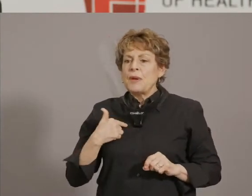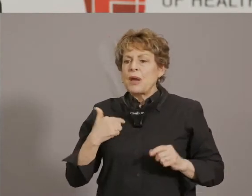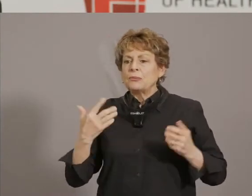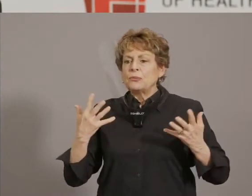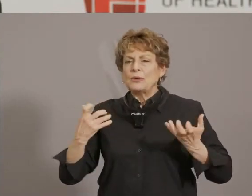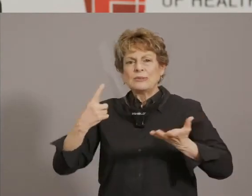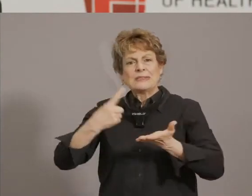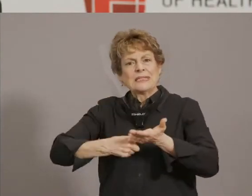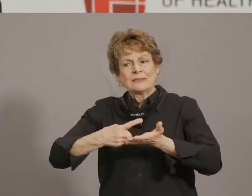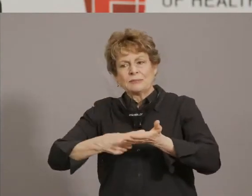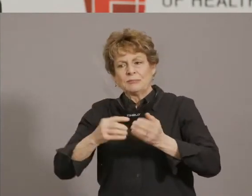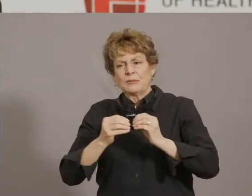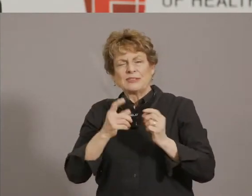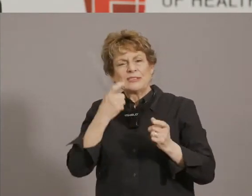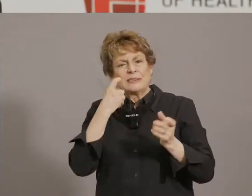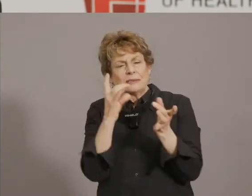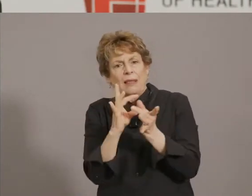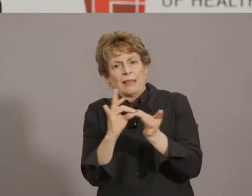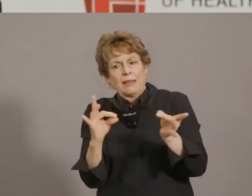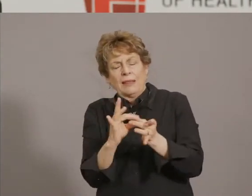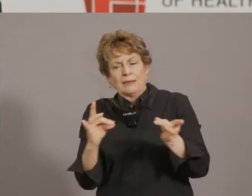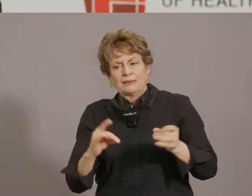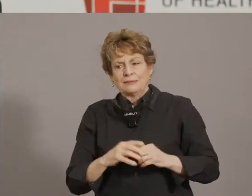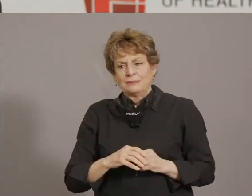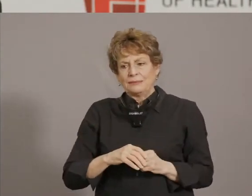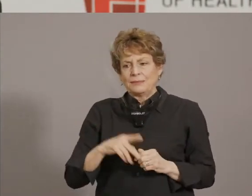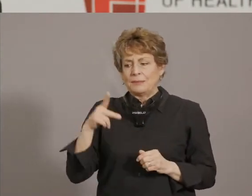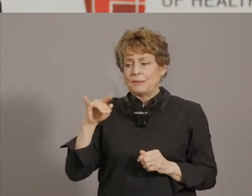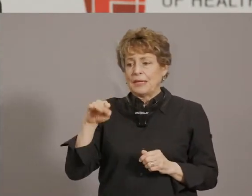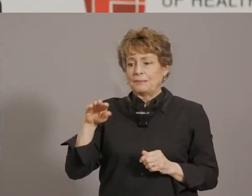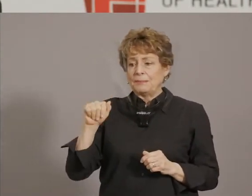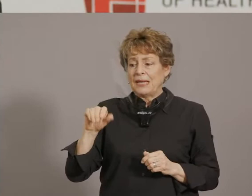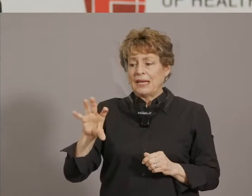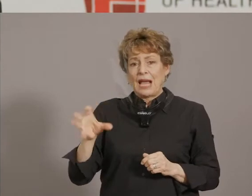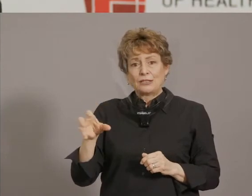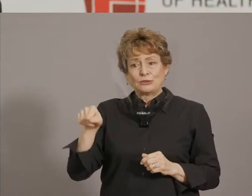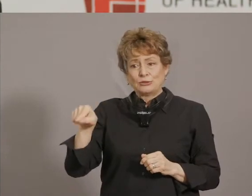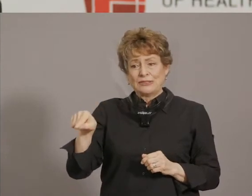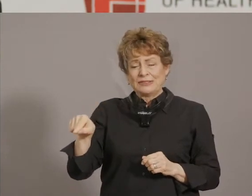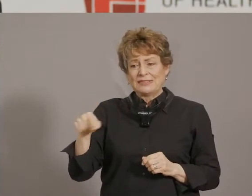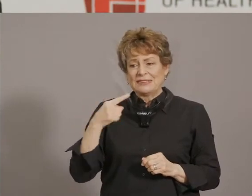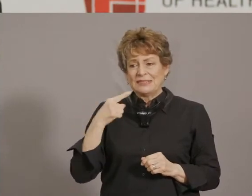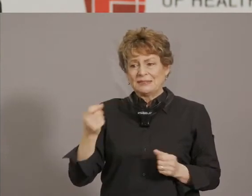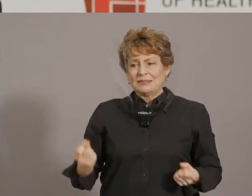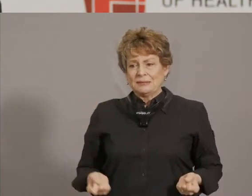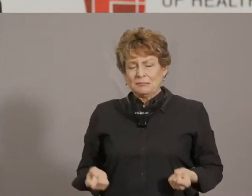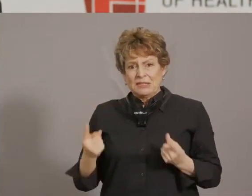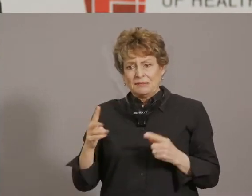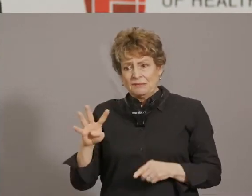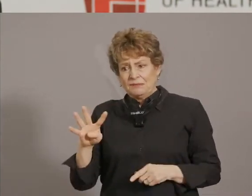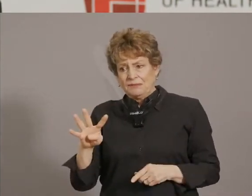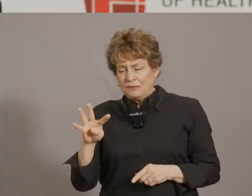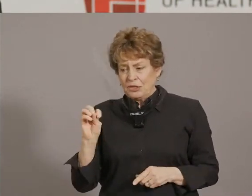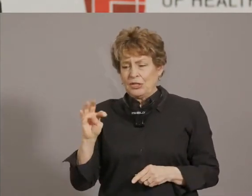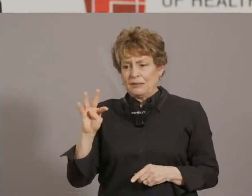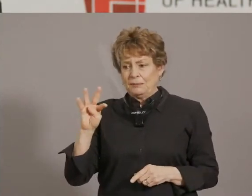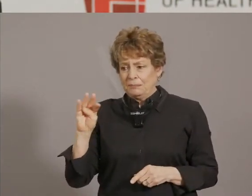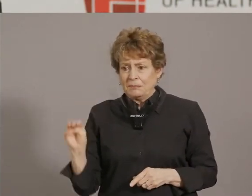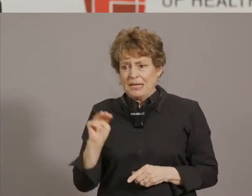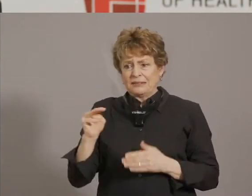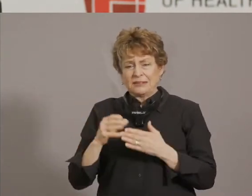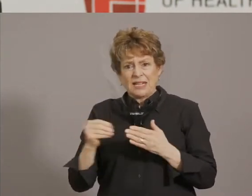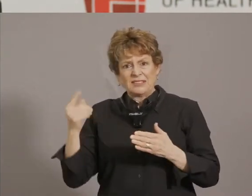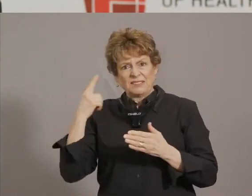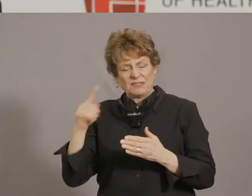earlier. Pima County officials said the county has spent more than $40 million in relation to COVID-19 testing, but the